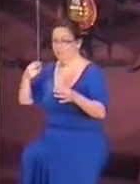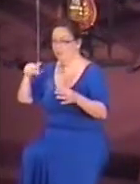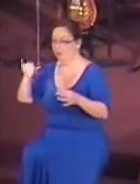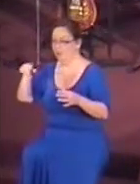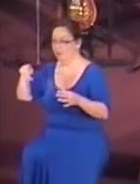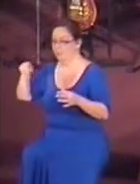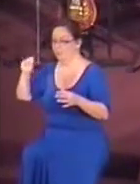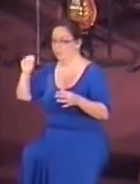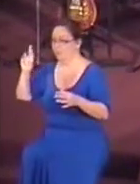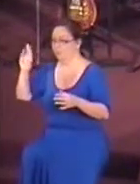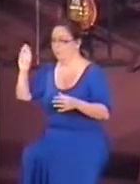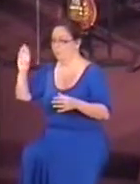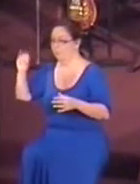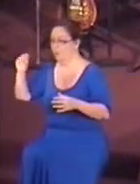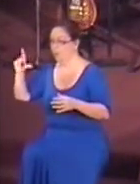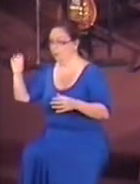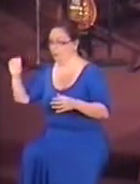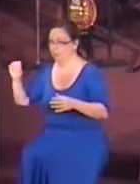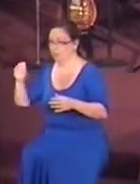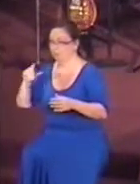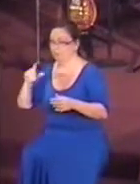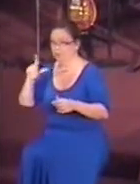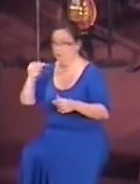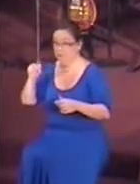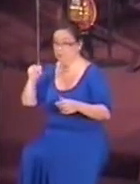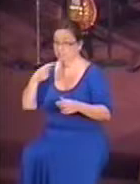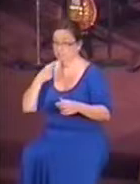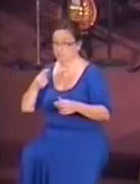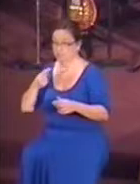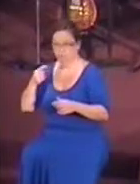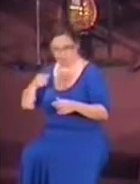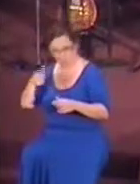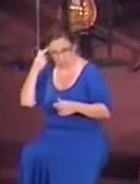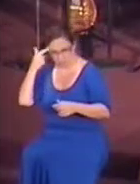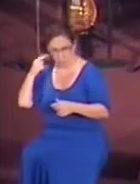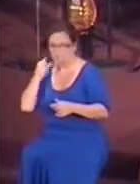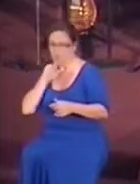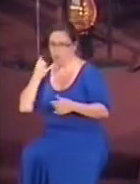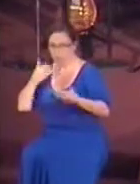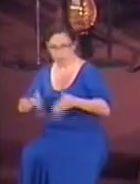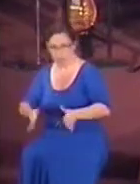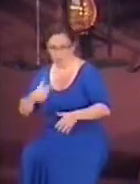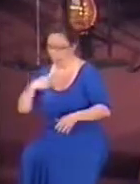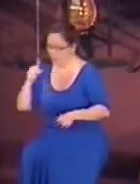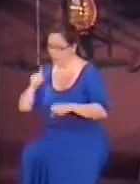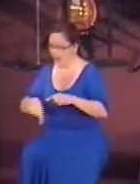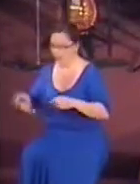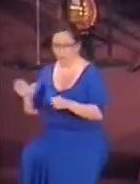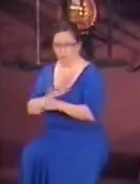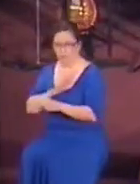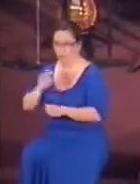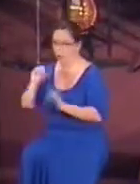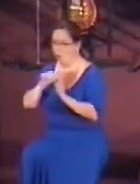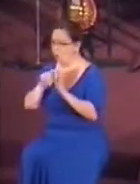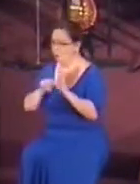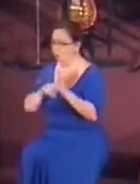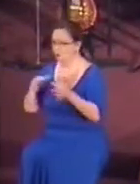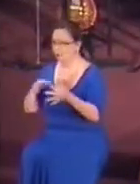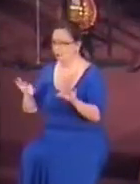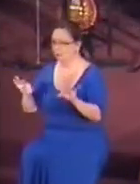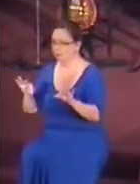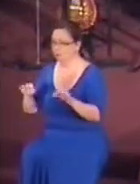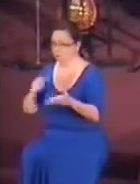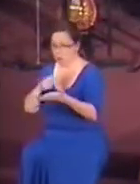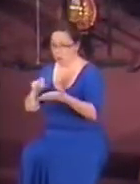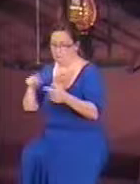describe it as. Jesus is saying, you think that Israel is lost? You think that I can't fulfill the Old Testament scripture that was written about me and